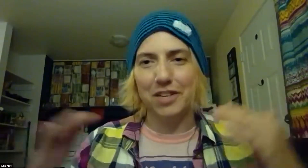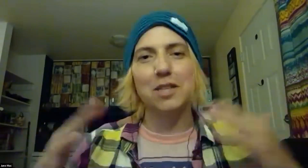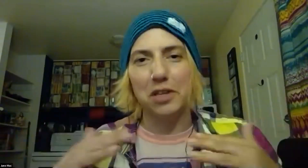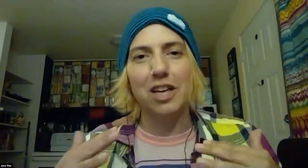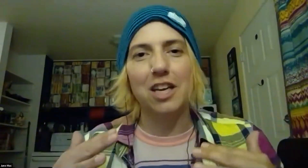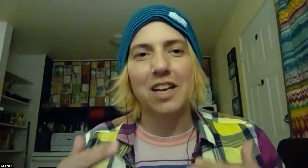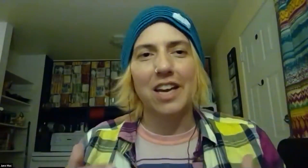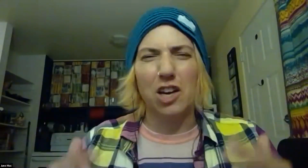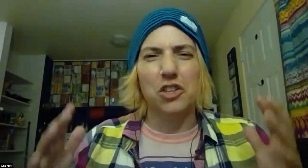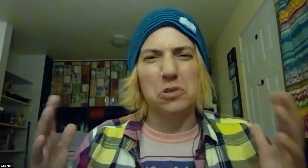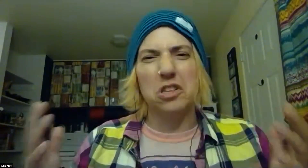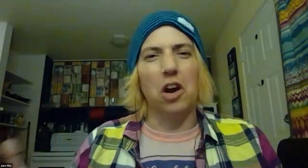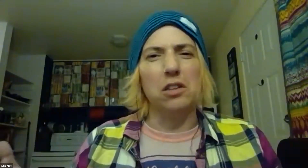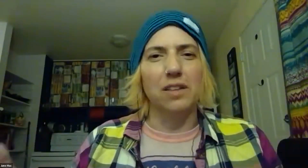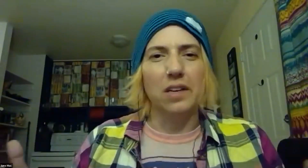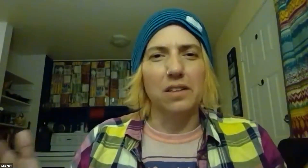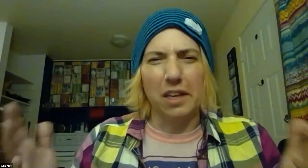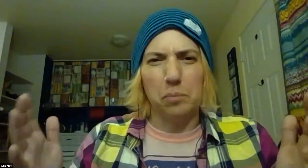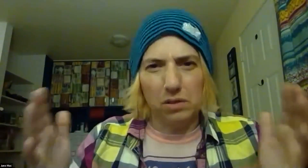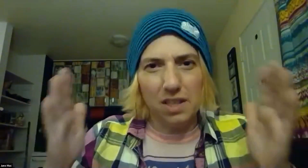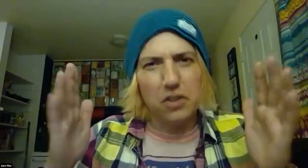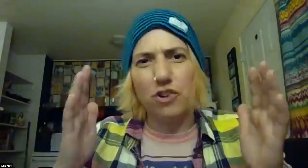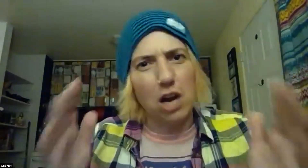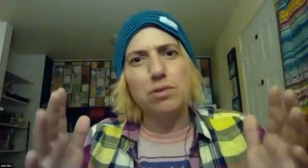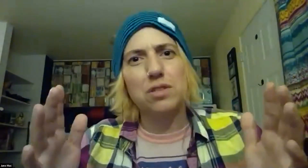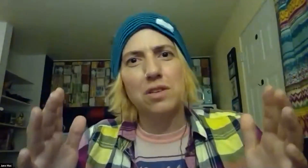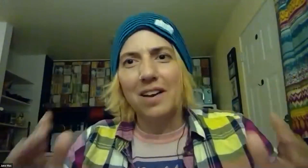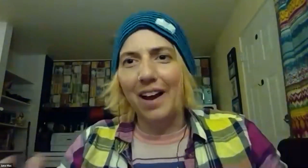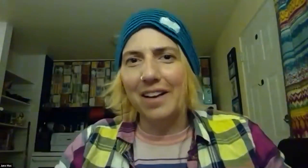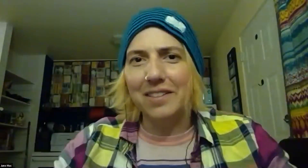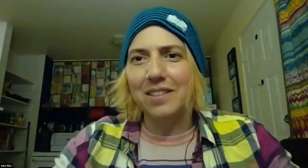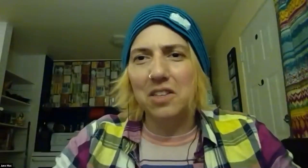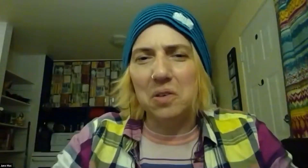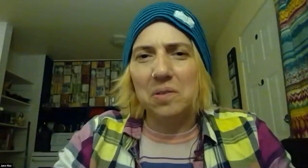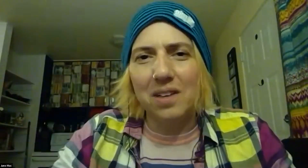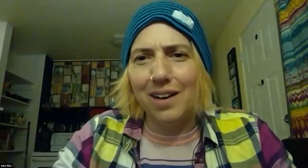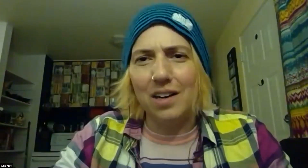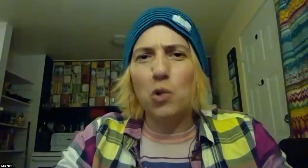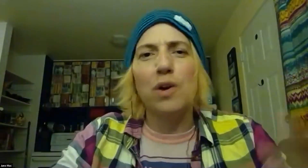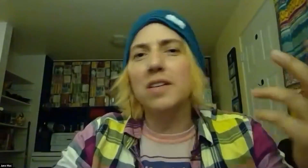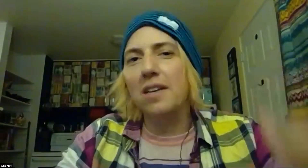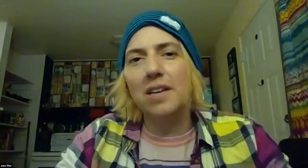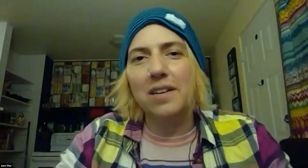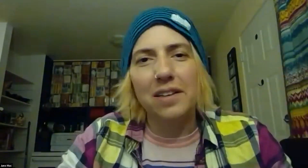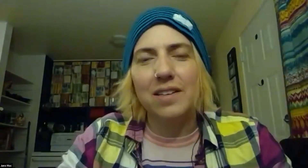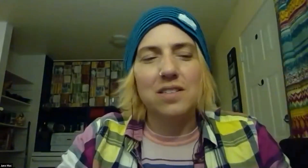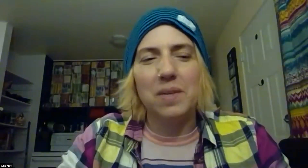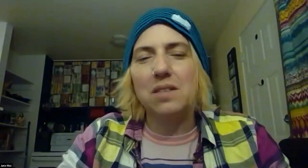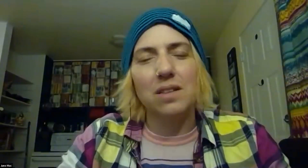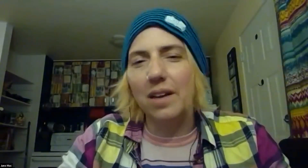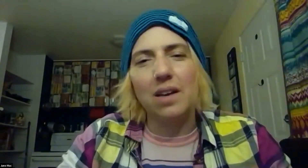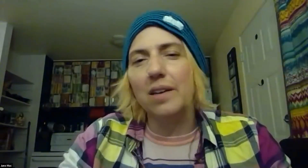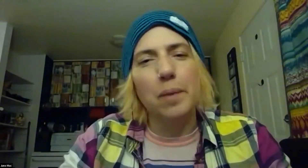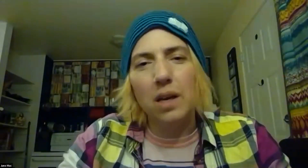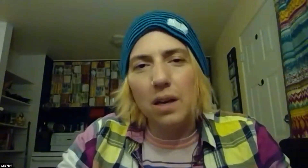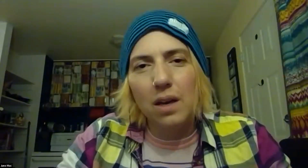to unpredictability and used to not leaving your house. And, quarantining is